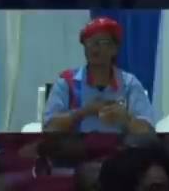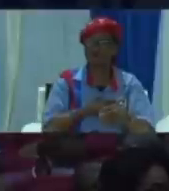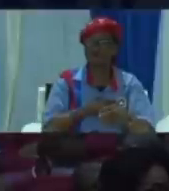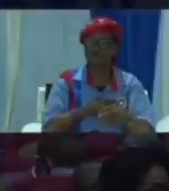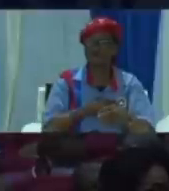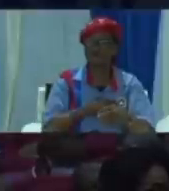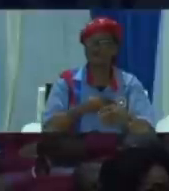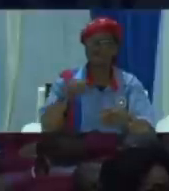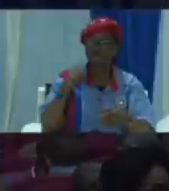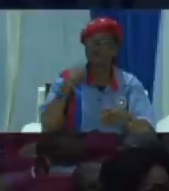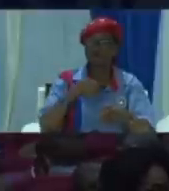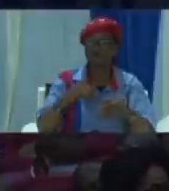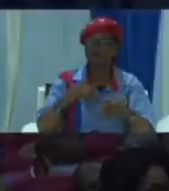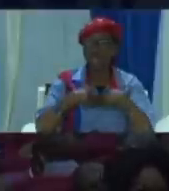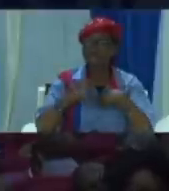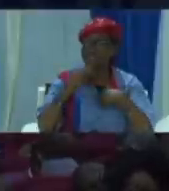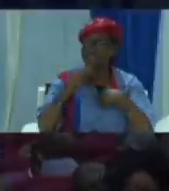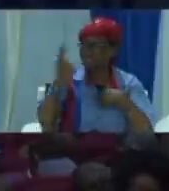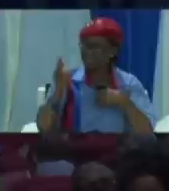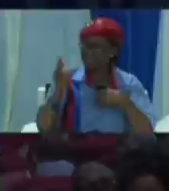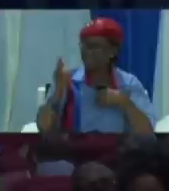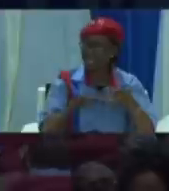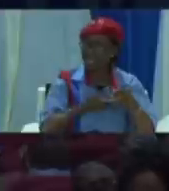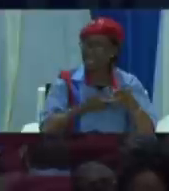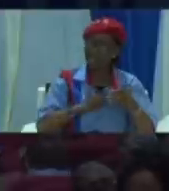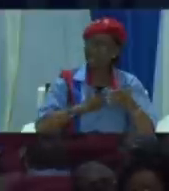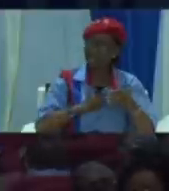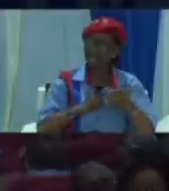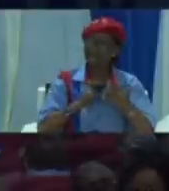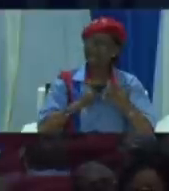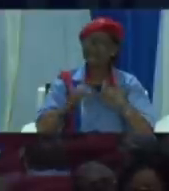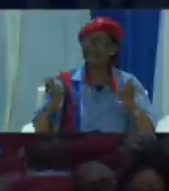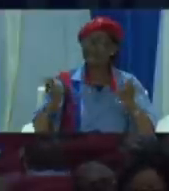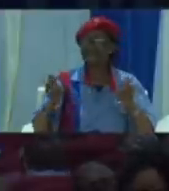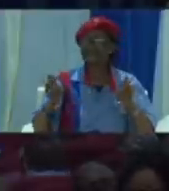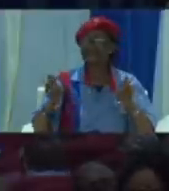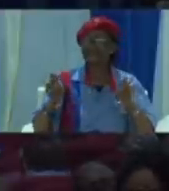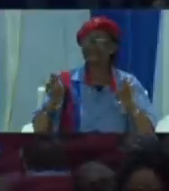who had seen ourselves great,